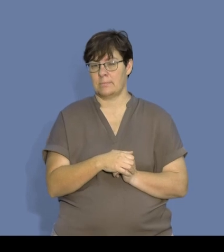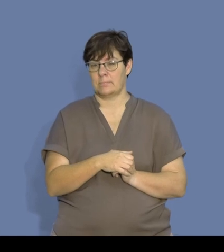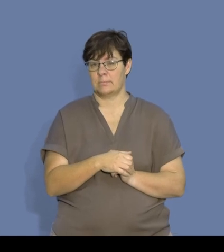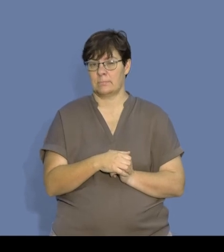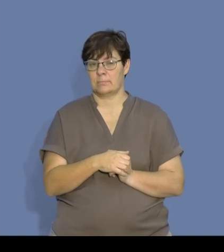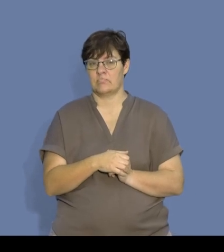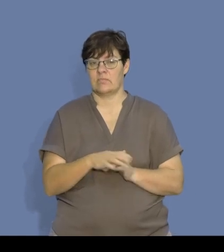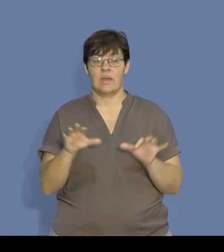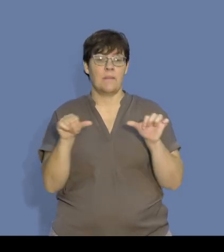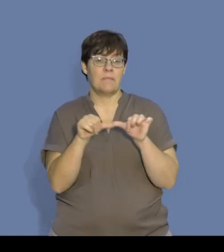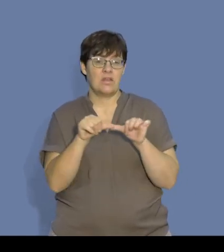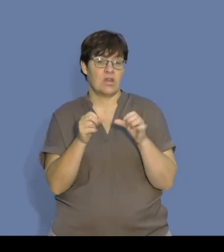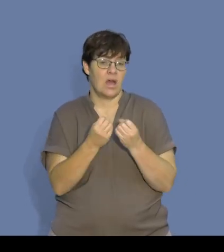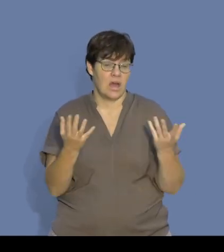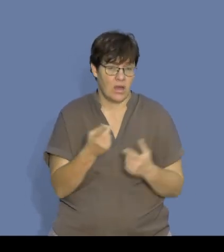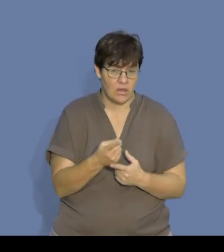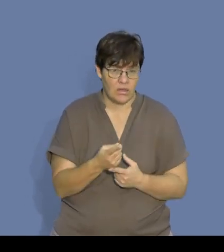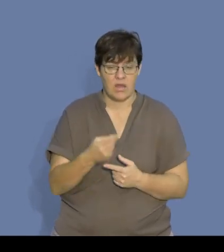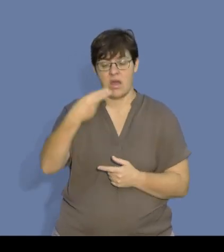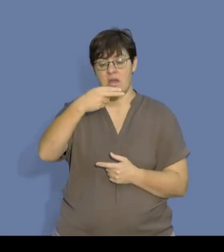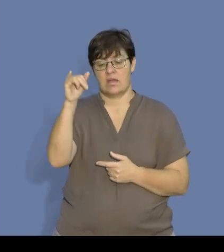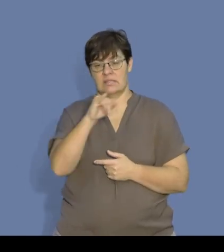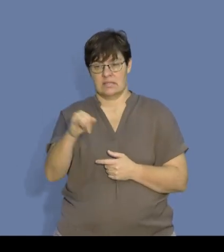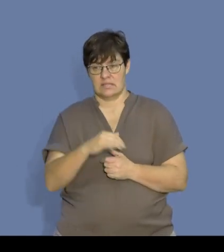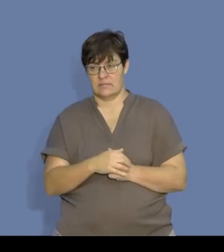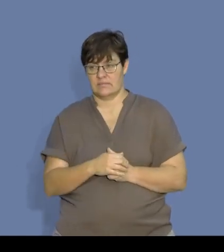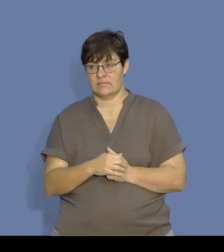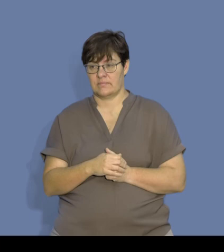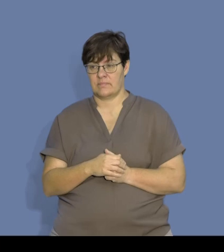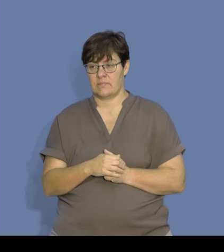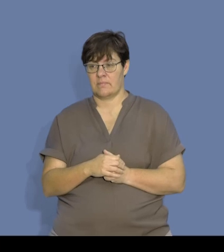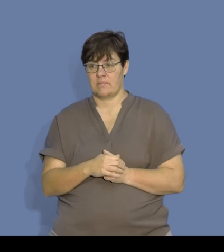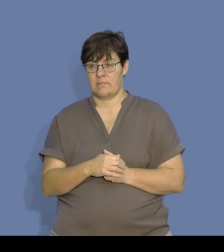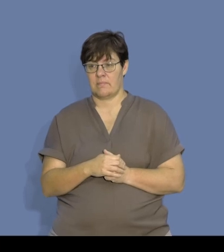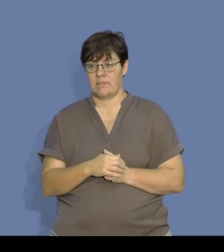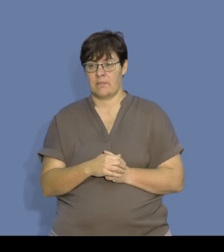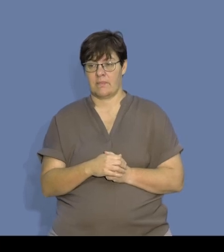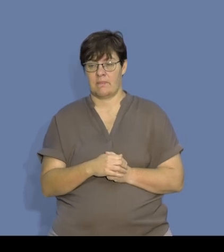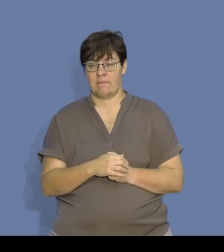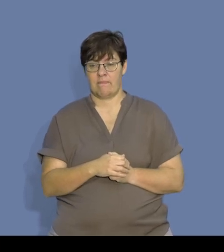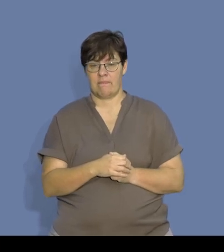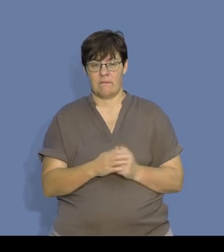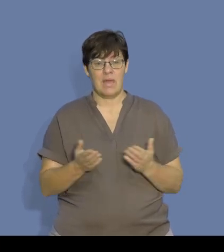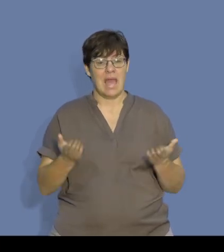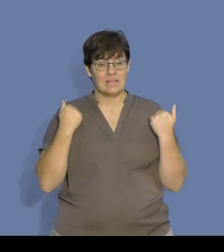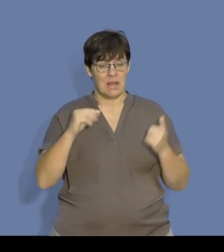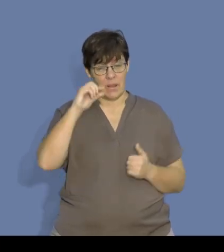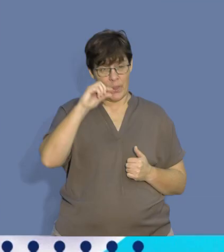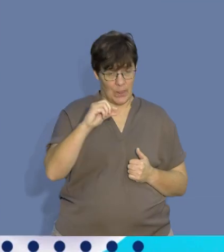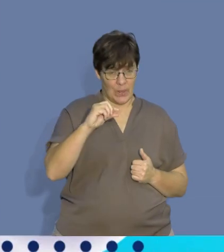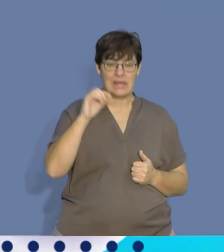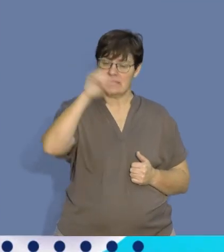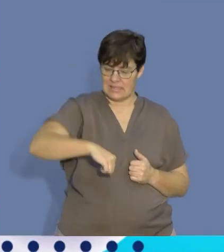measured in hertz. Hertz. Am I expecting a small number?